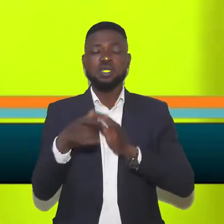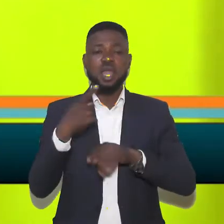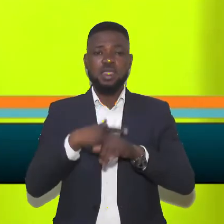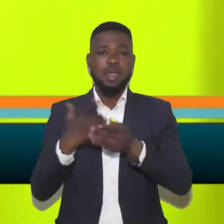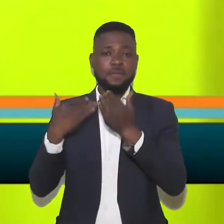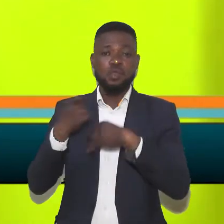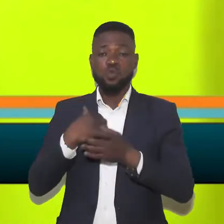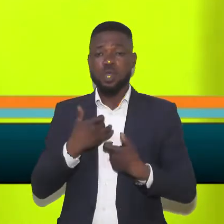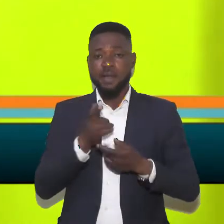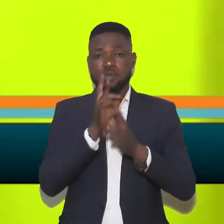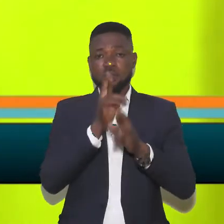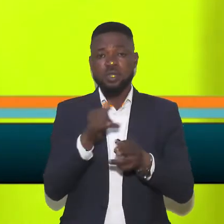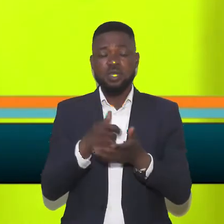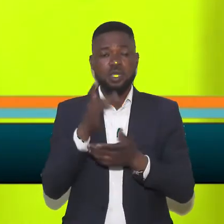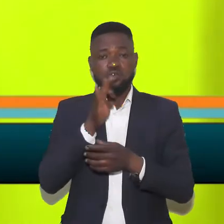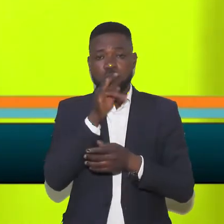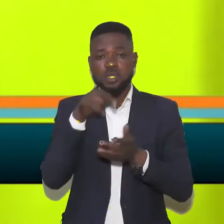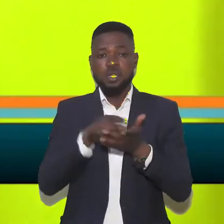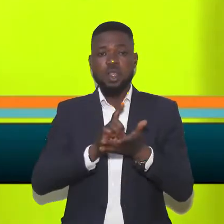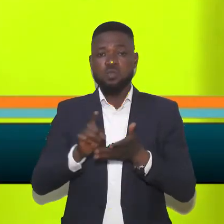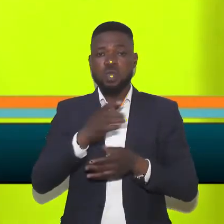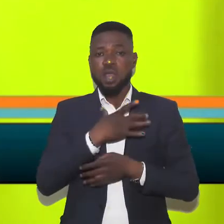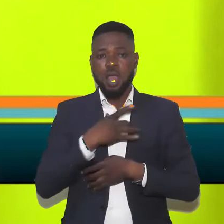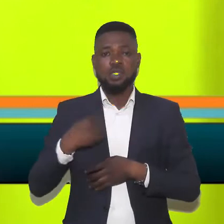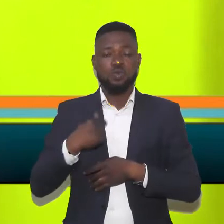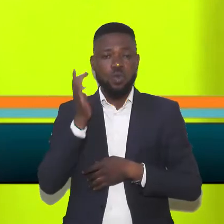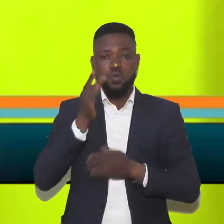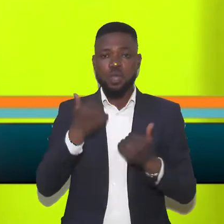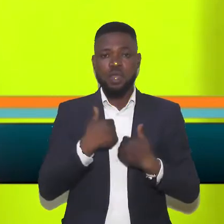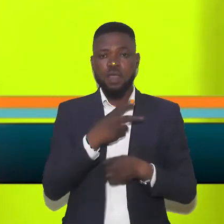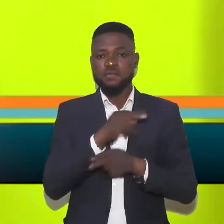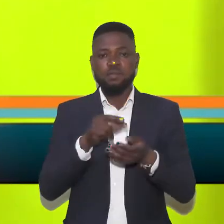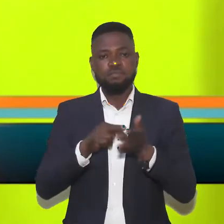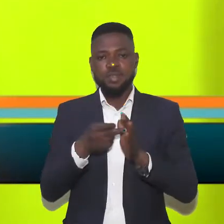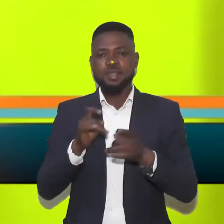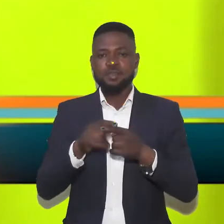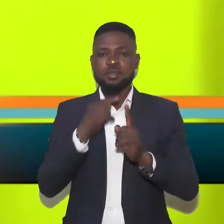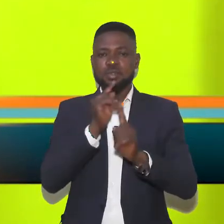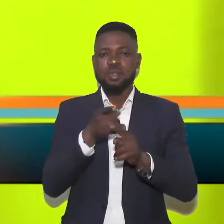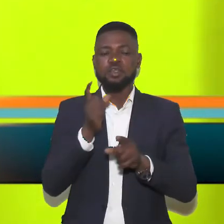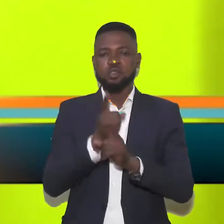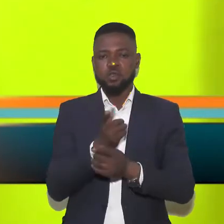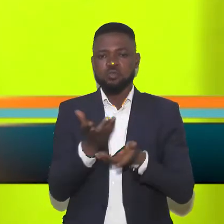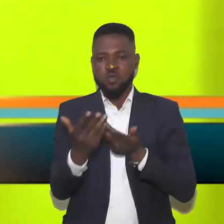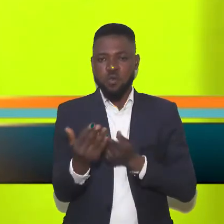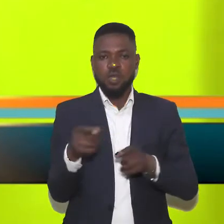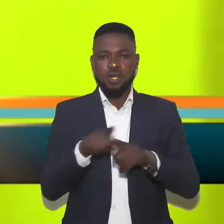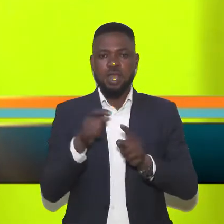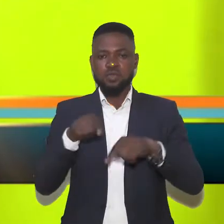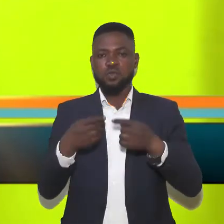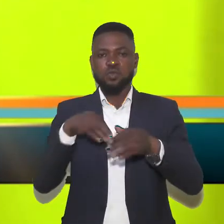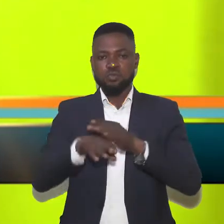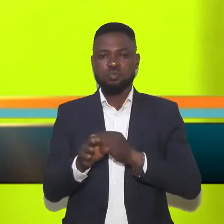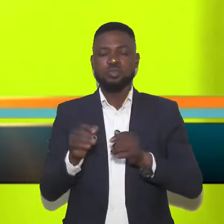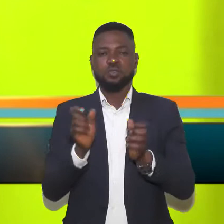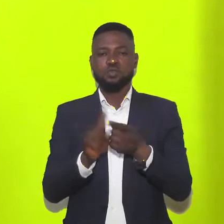done that in the time past and we have responded to it. It will be discreet, of course, and you will have your needs met. Please hold on as